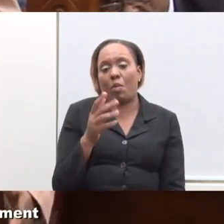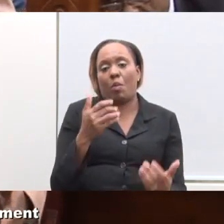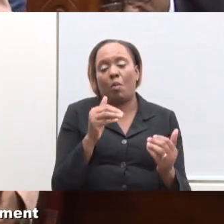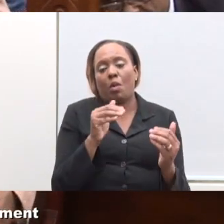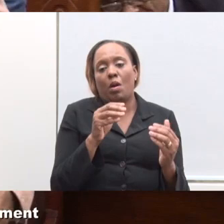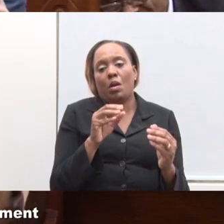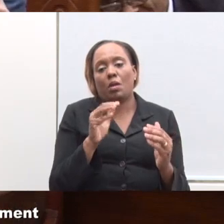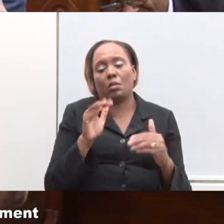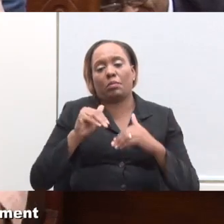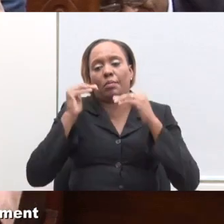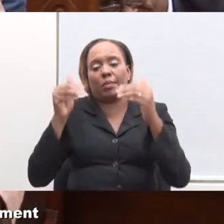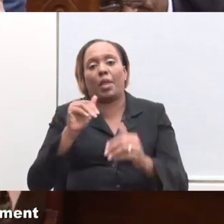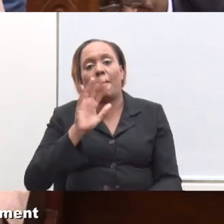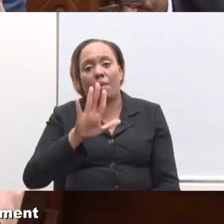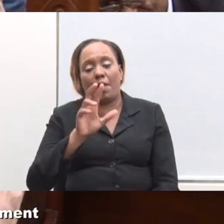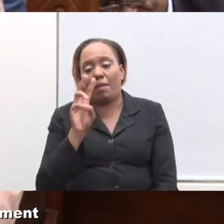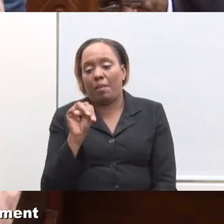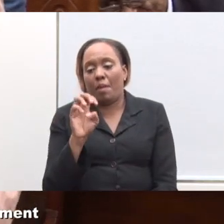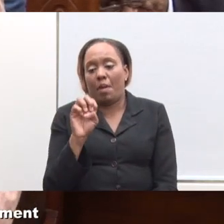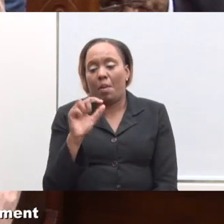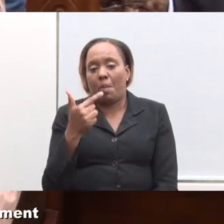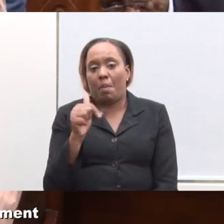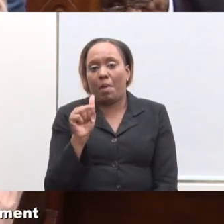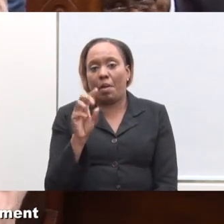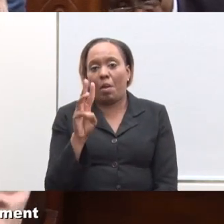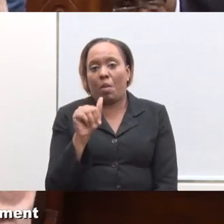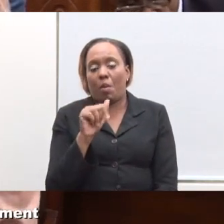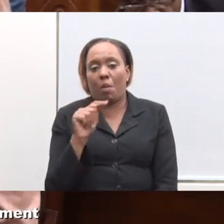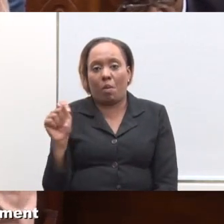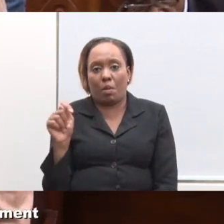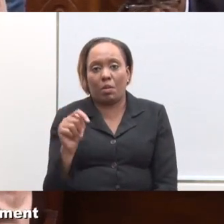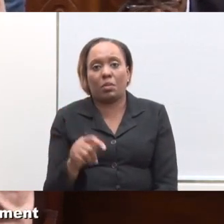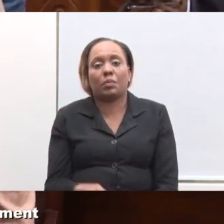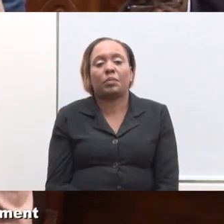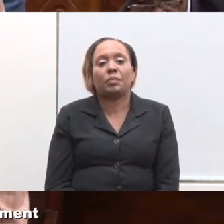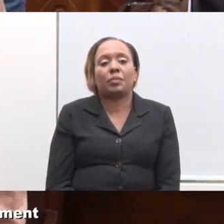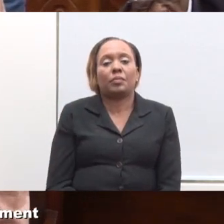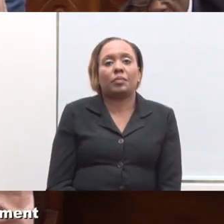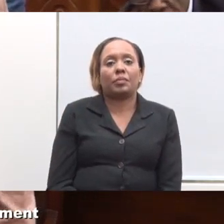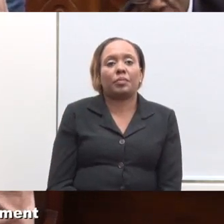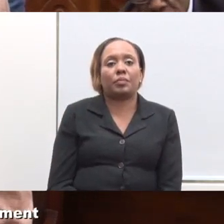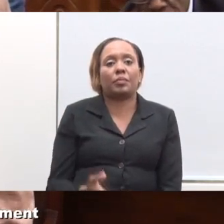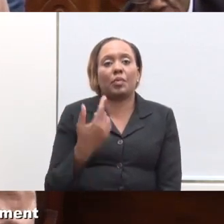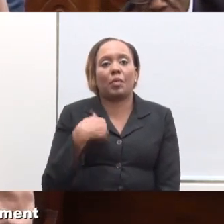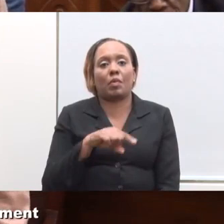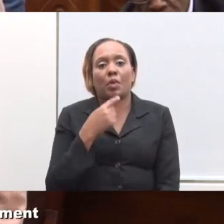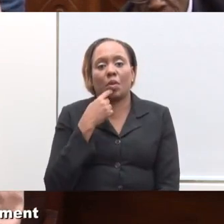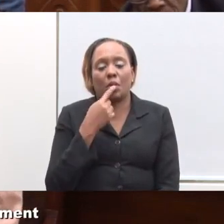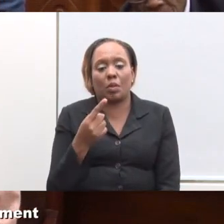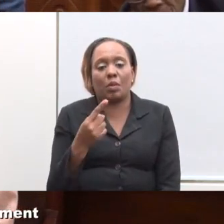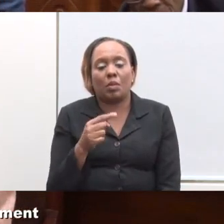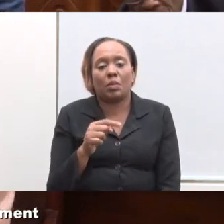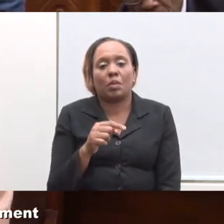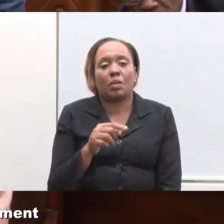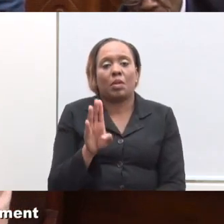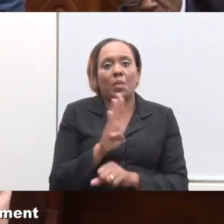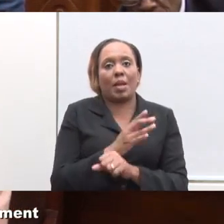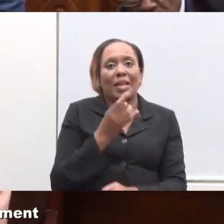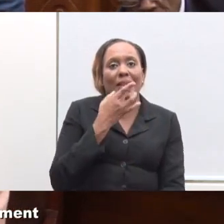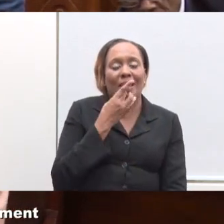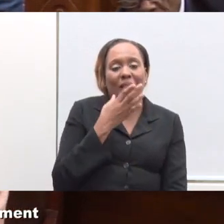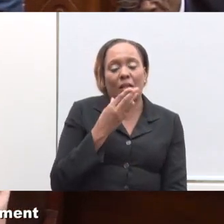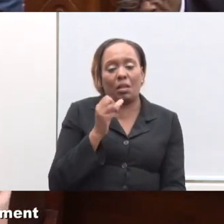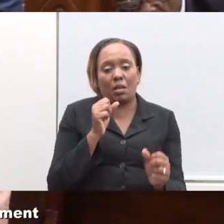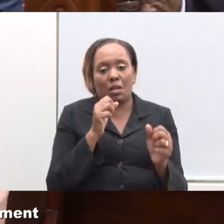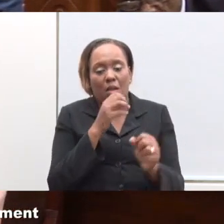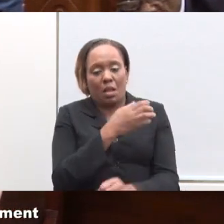met, we told the Barbados Light and Power that you and the people who are applying to do large renewable projects over